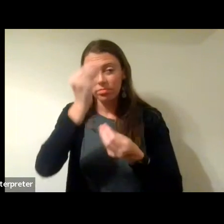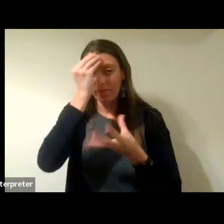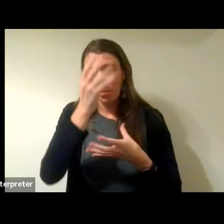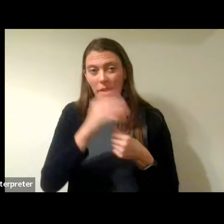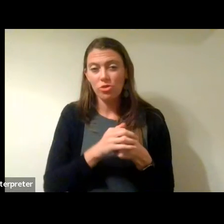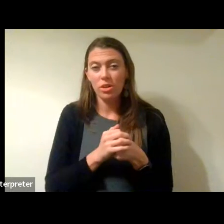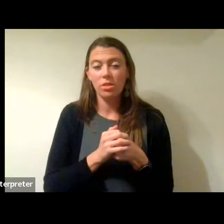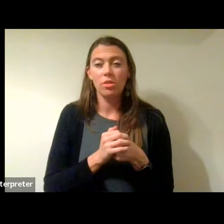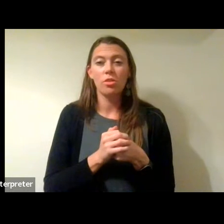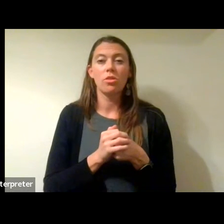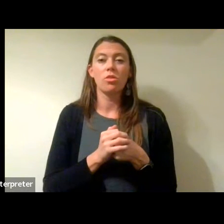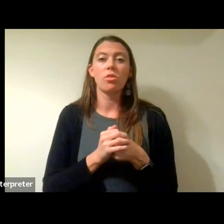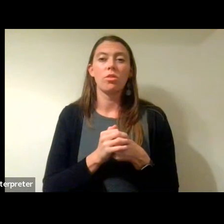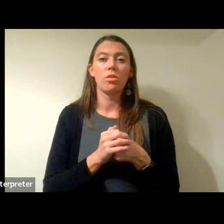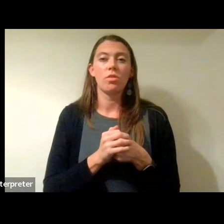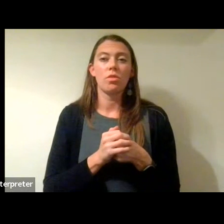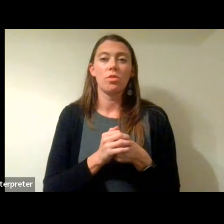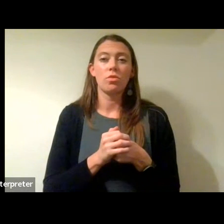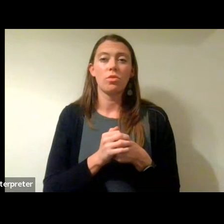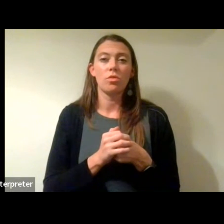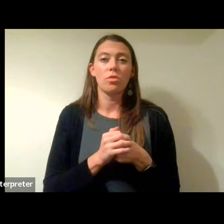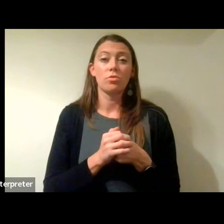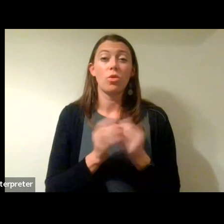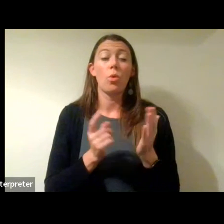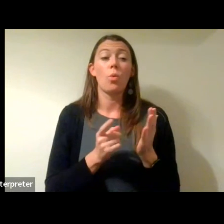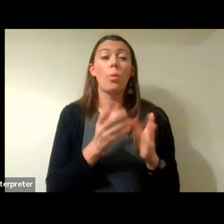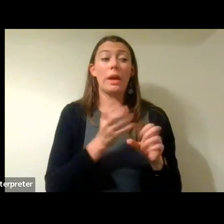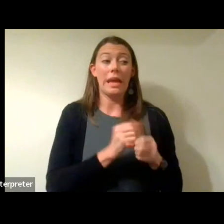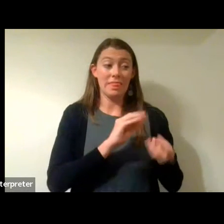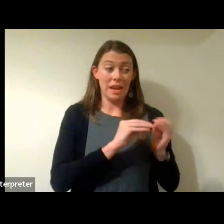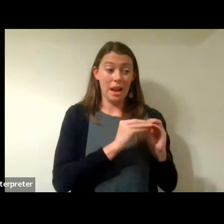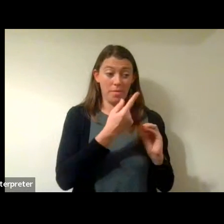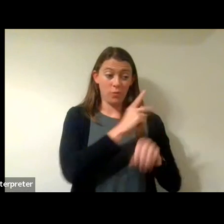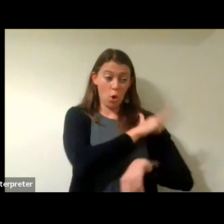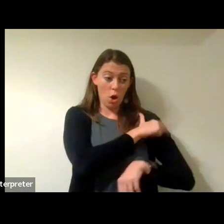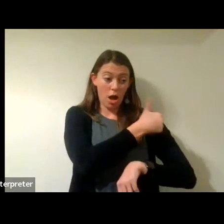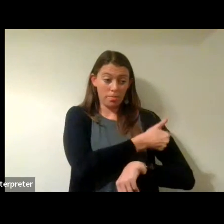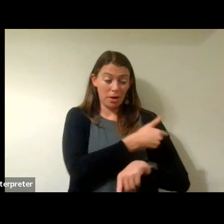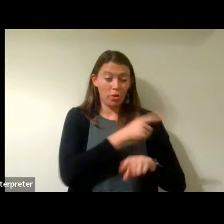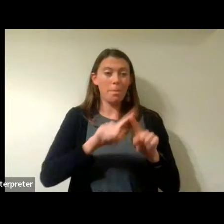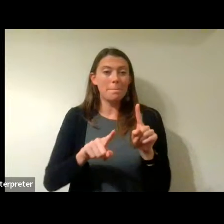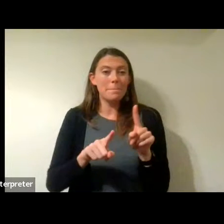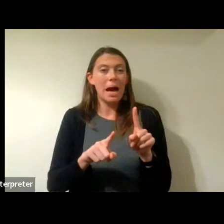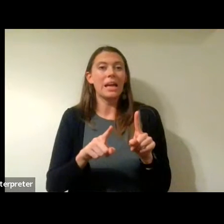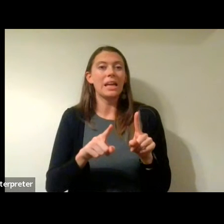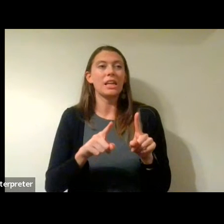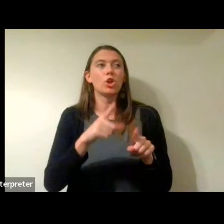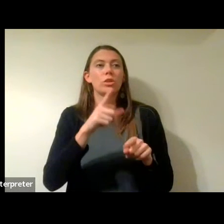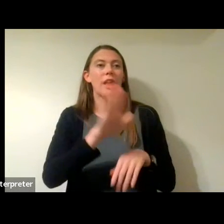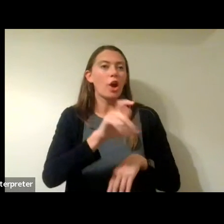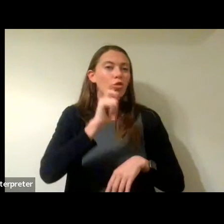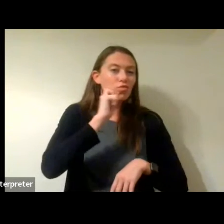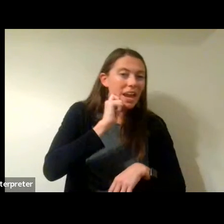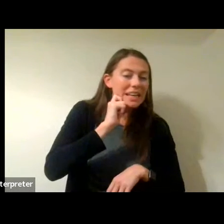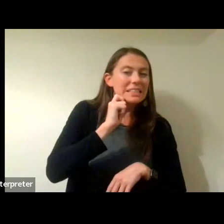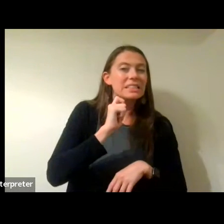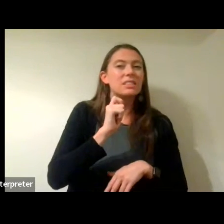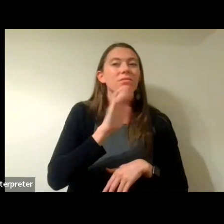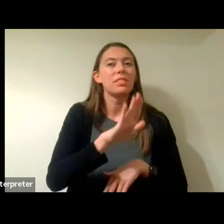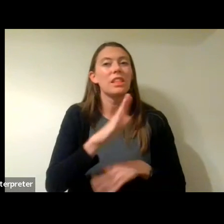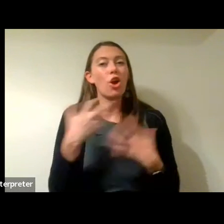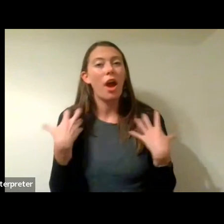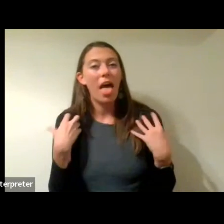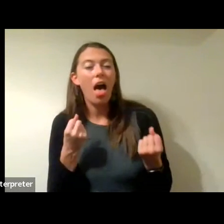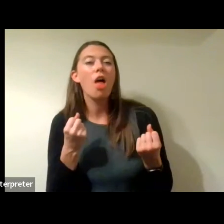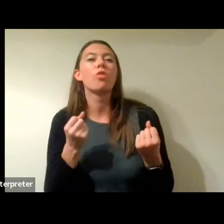few weeks to come in. So I think we need to really wait on the hospitalization data, probably maybe later this week or